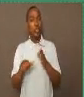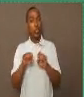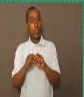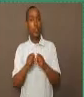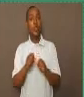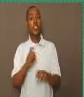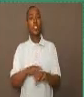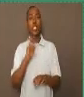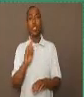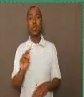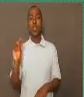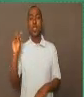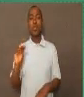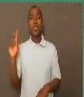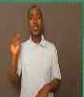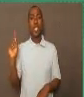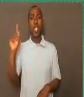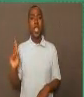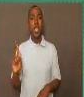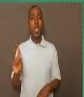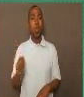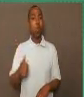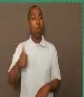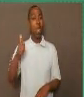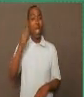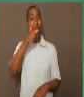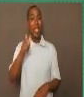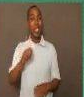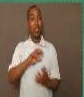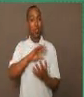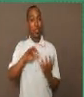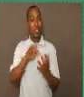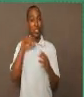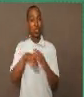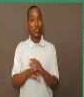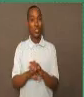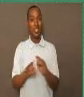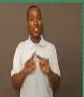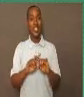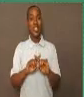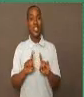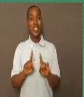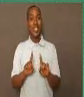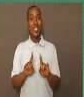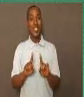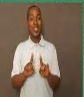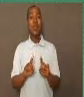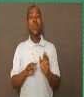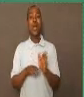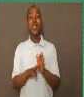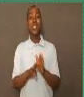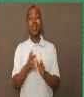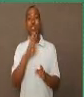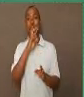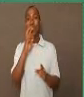Methane is the main gas in the mixture, but it can vary depending on the